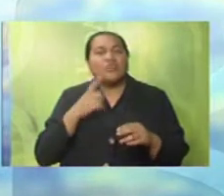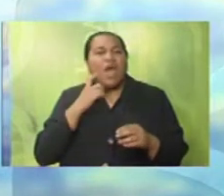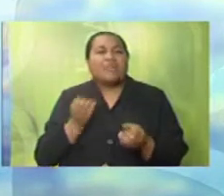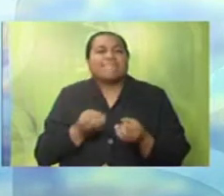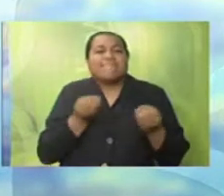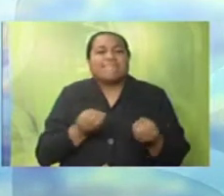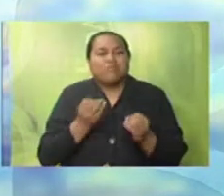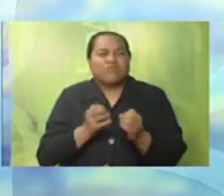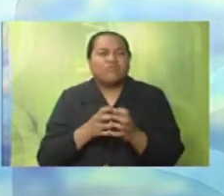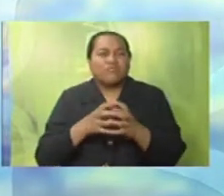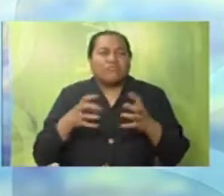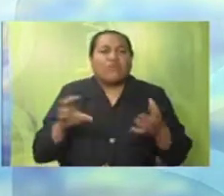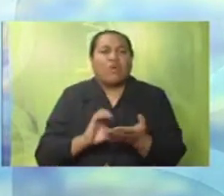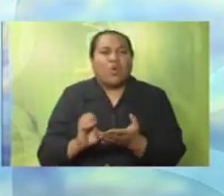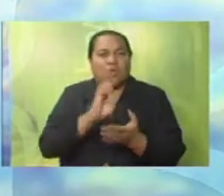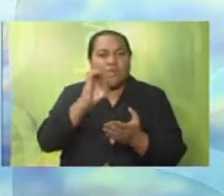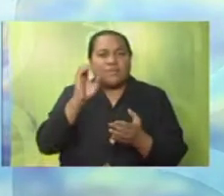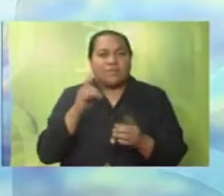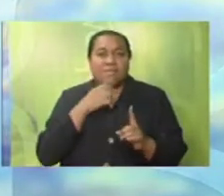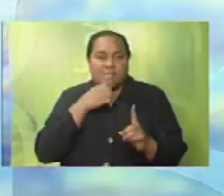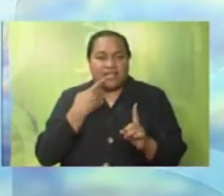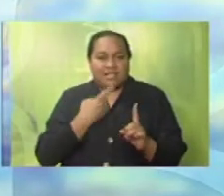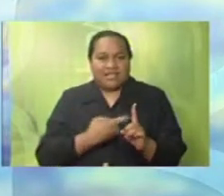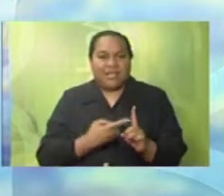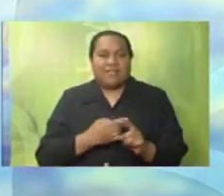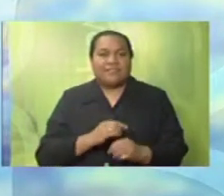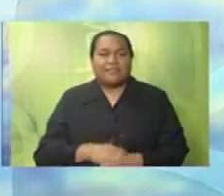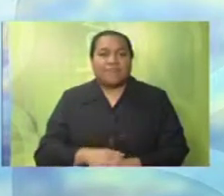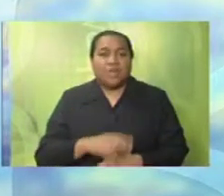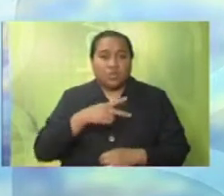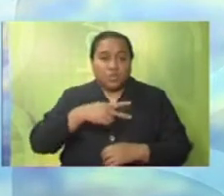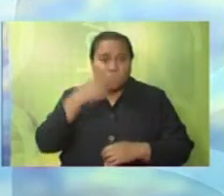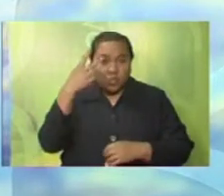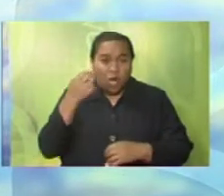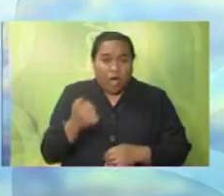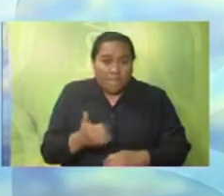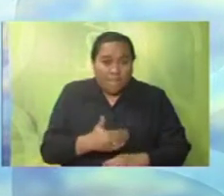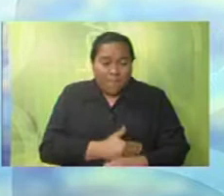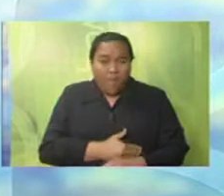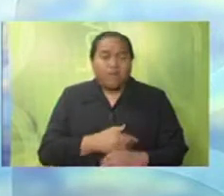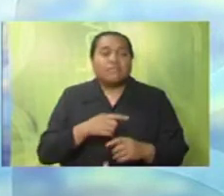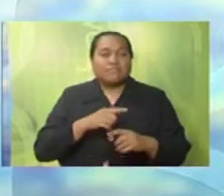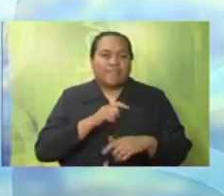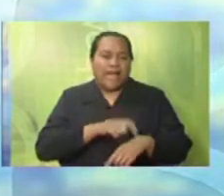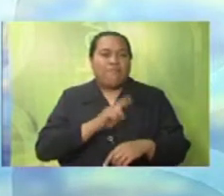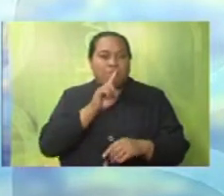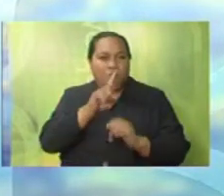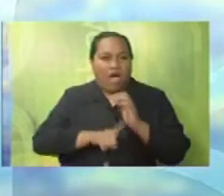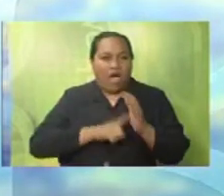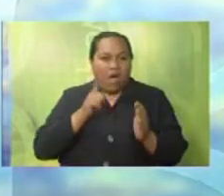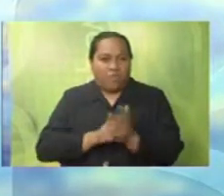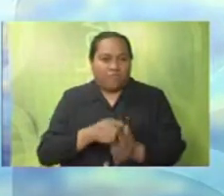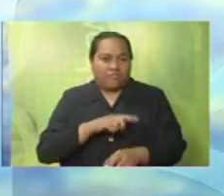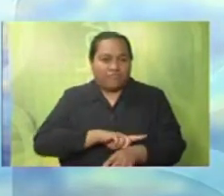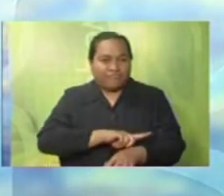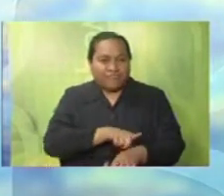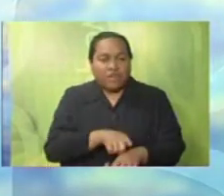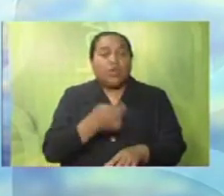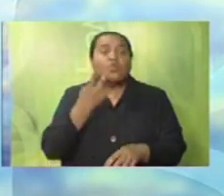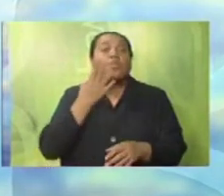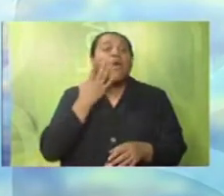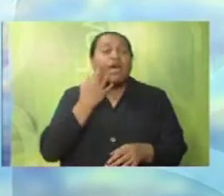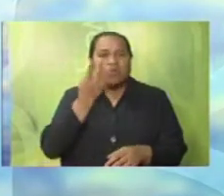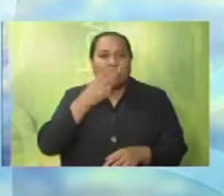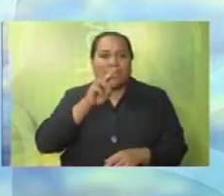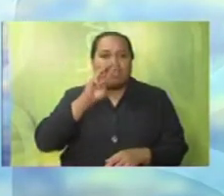and agricultural productivity, Mr. Mbole said. At 2 a.m. on October 23rd, move your watch dials 1 hour ahead. Daylight